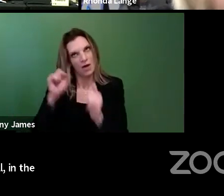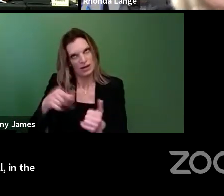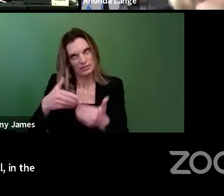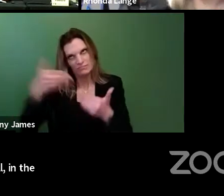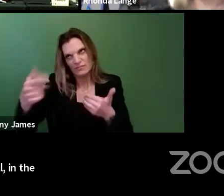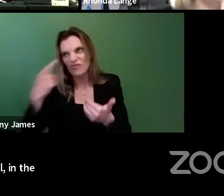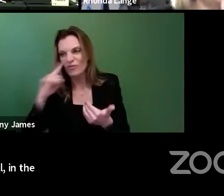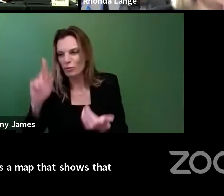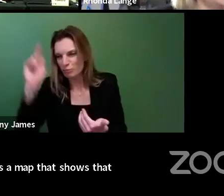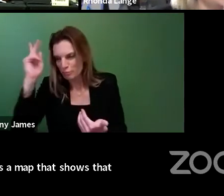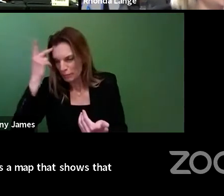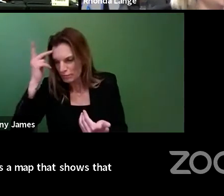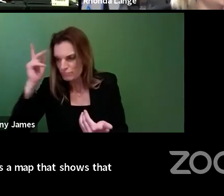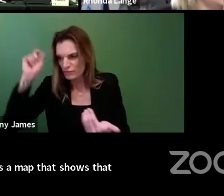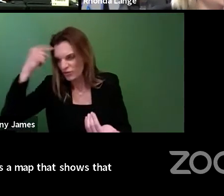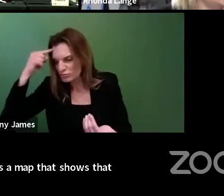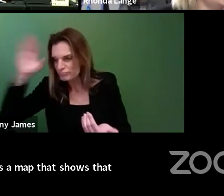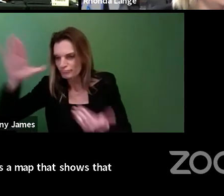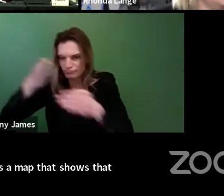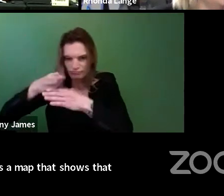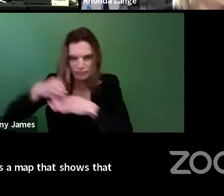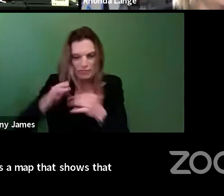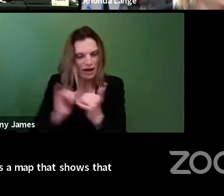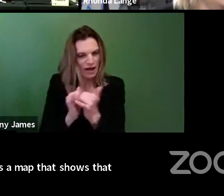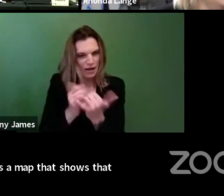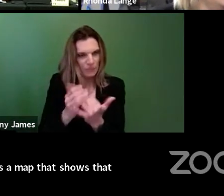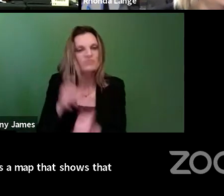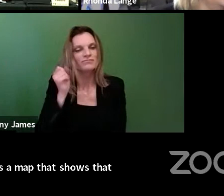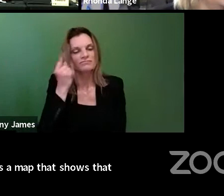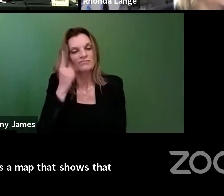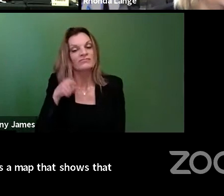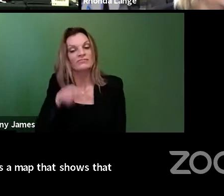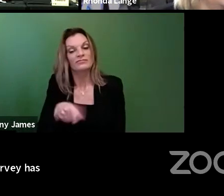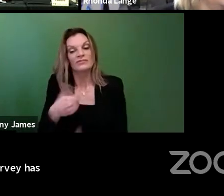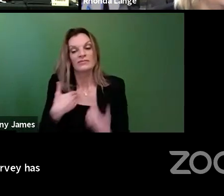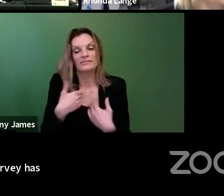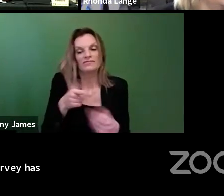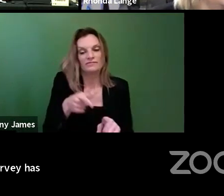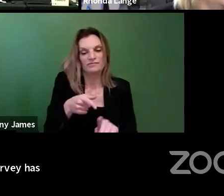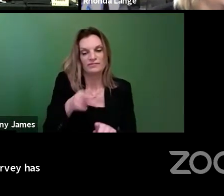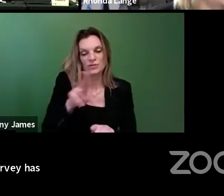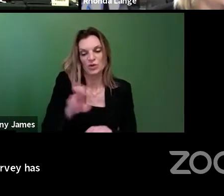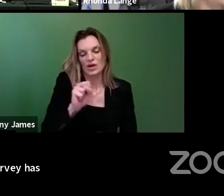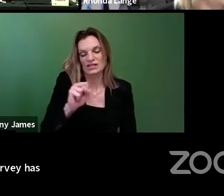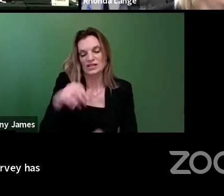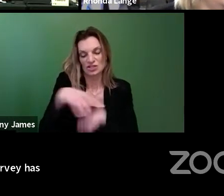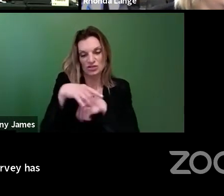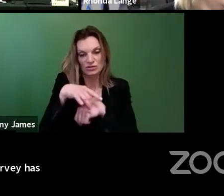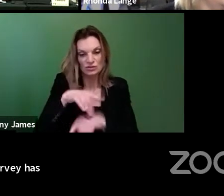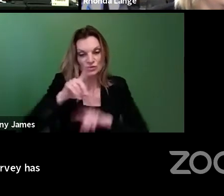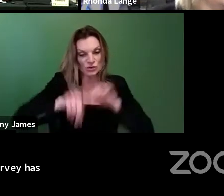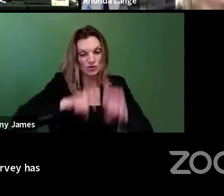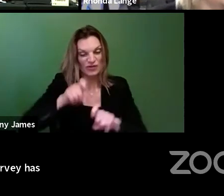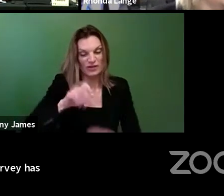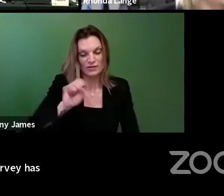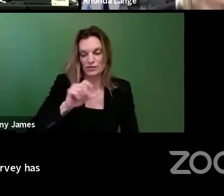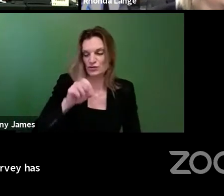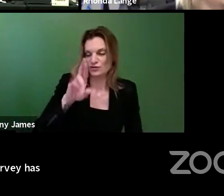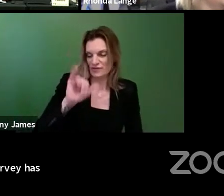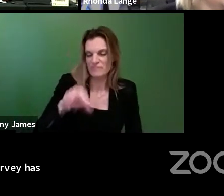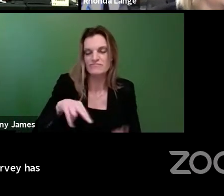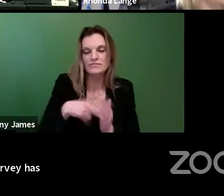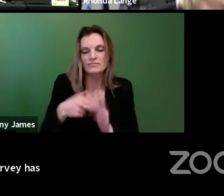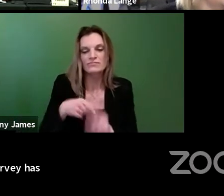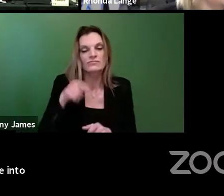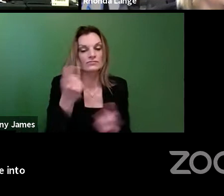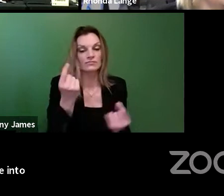Geologic Survey has divided the state into roughly 60 water